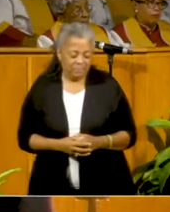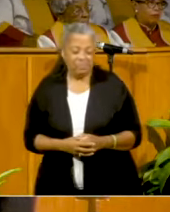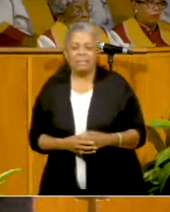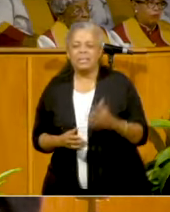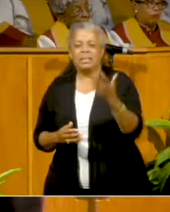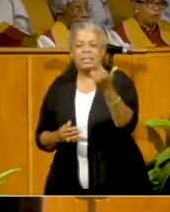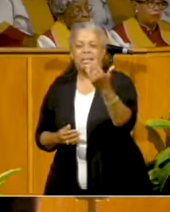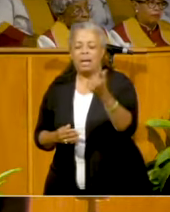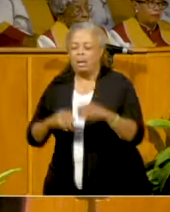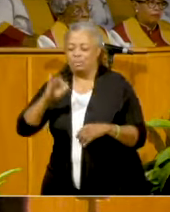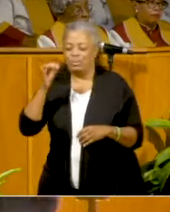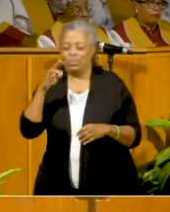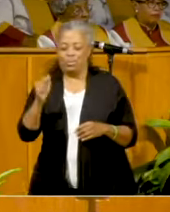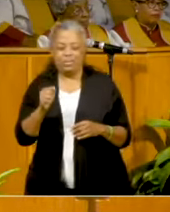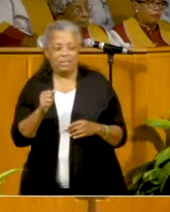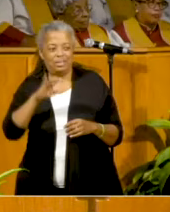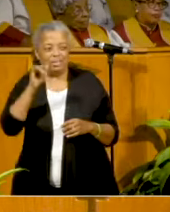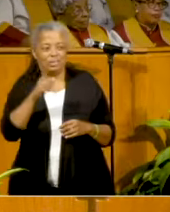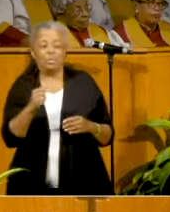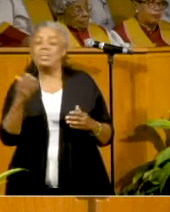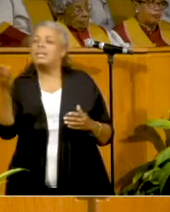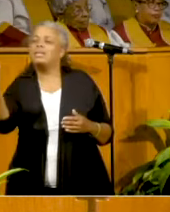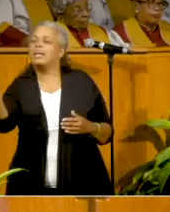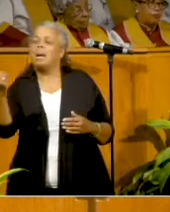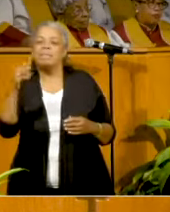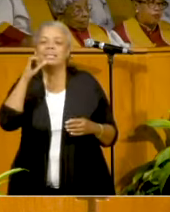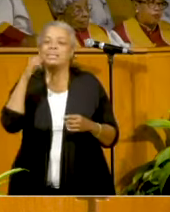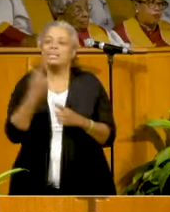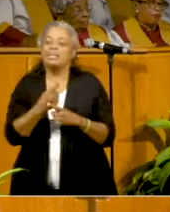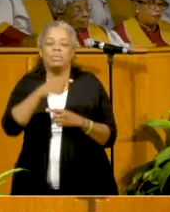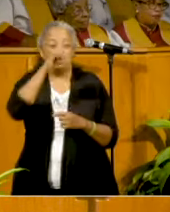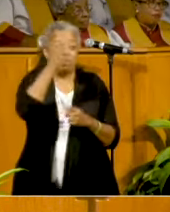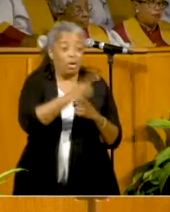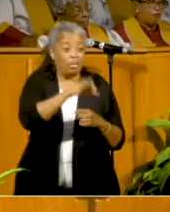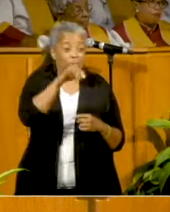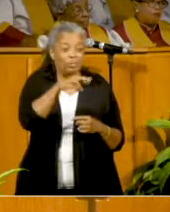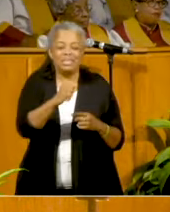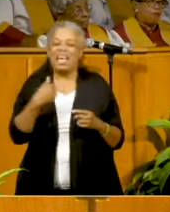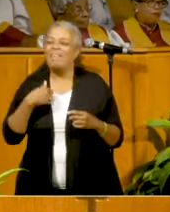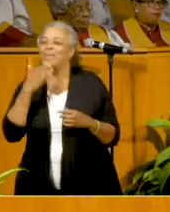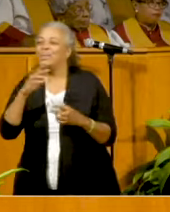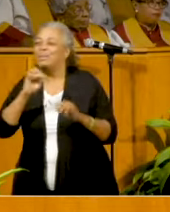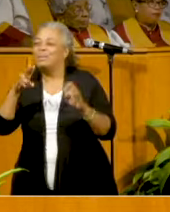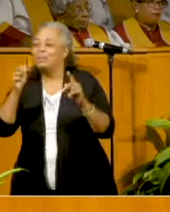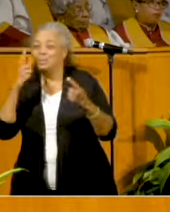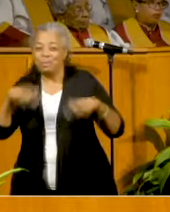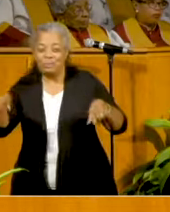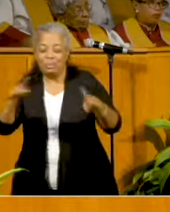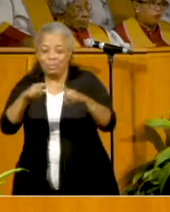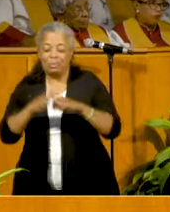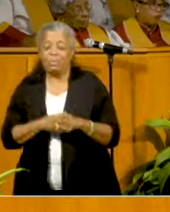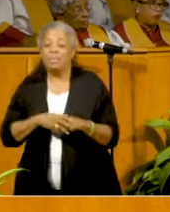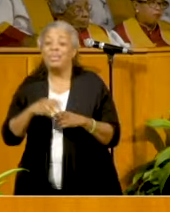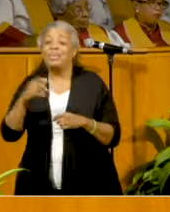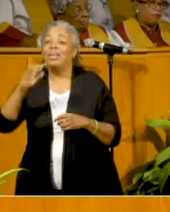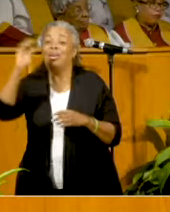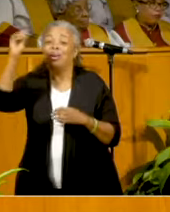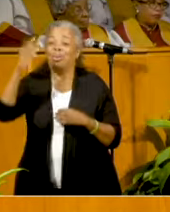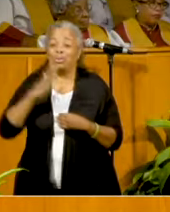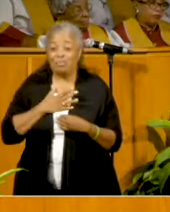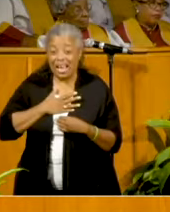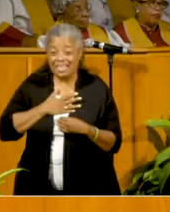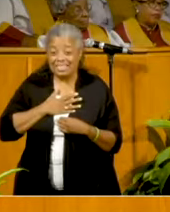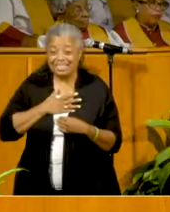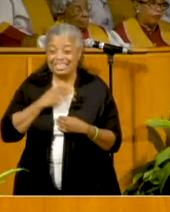Come here, Brother Judas. Come here, Sister Judas. I got some good news for you. Grace